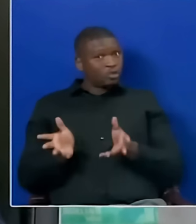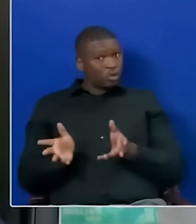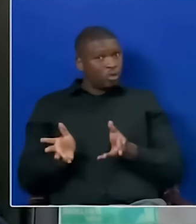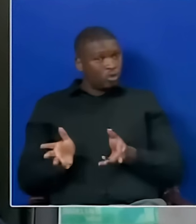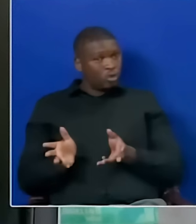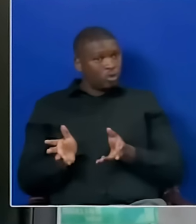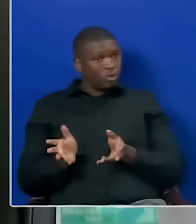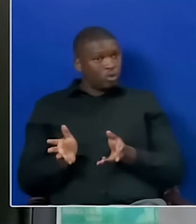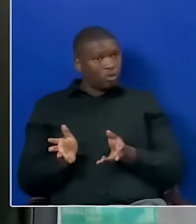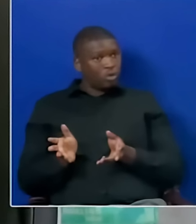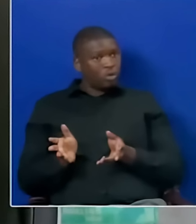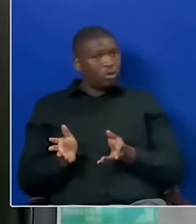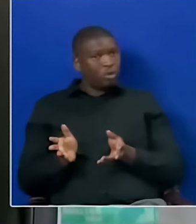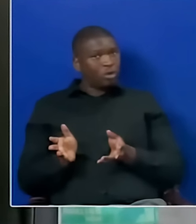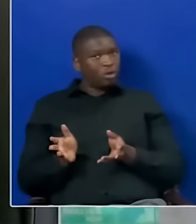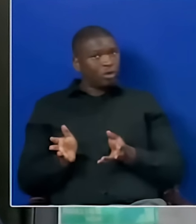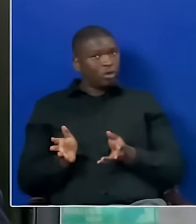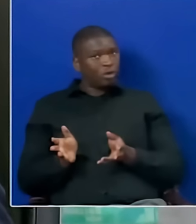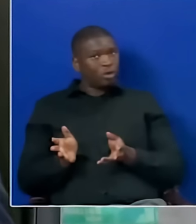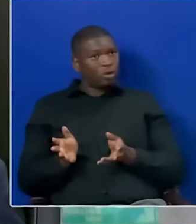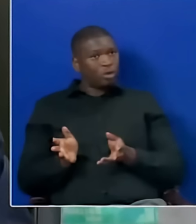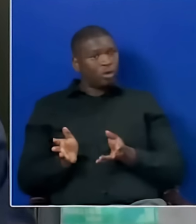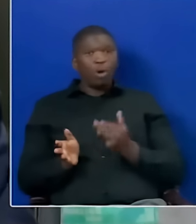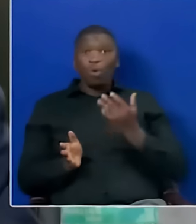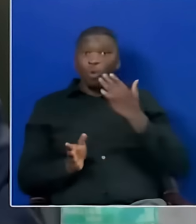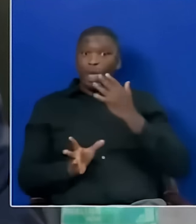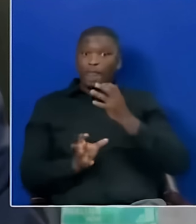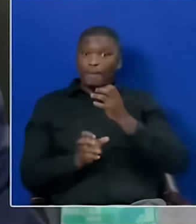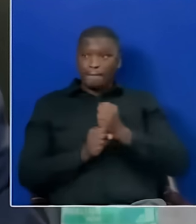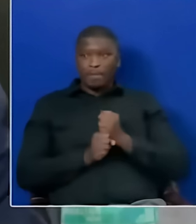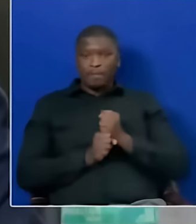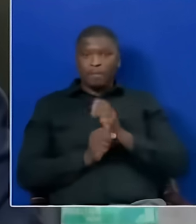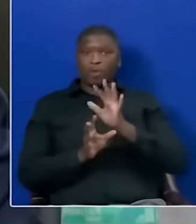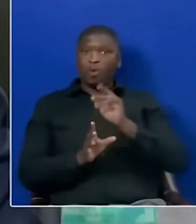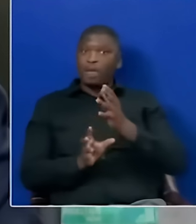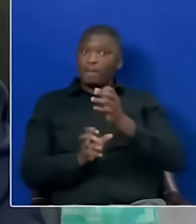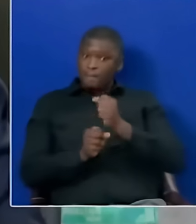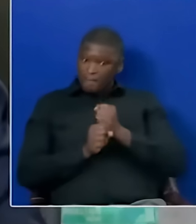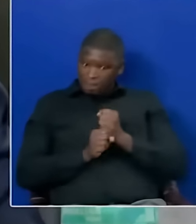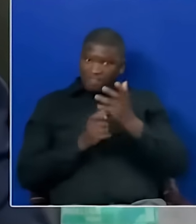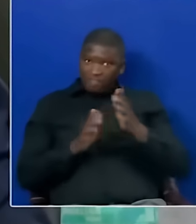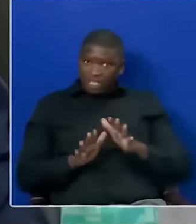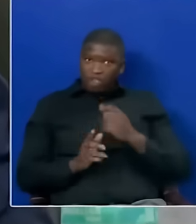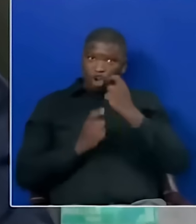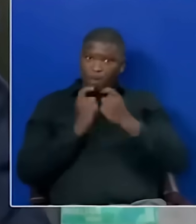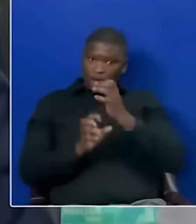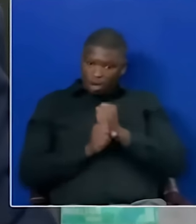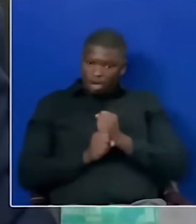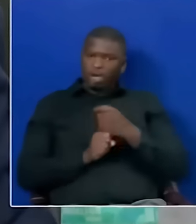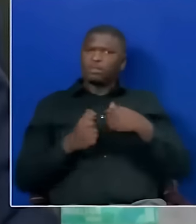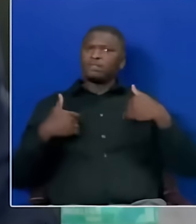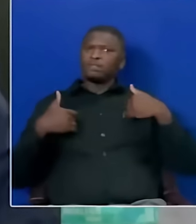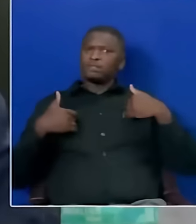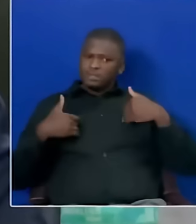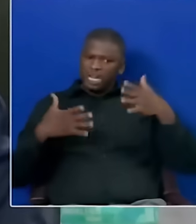upon receiving this complaint, I immediately embarked on that process to have this matter